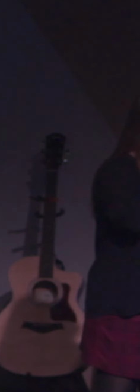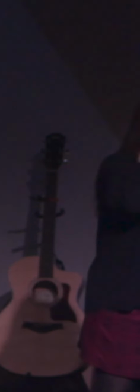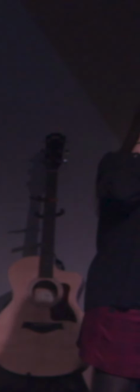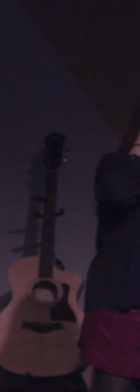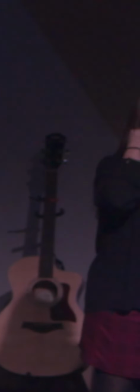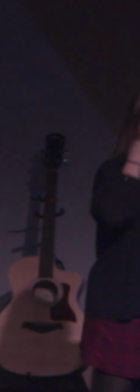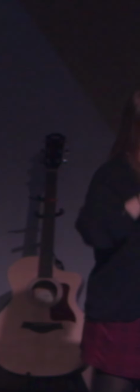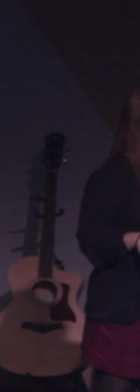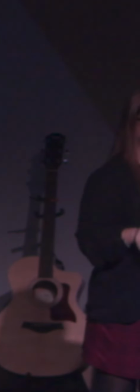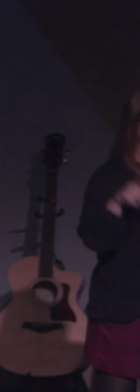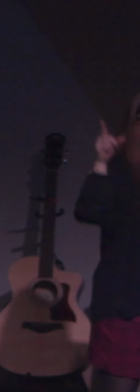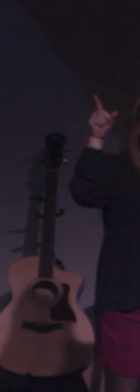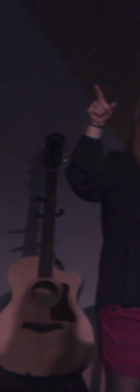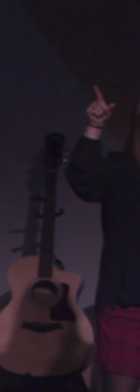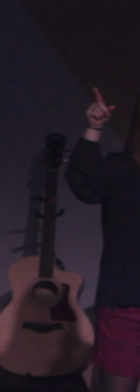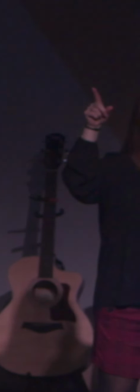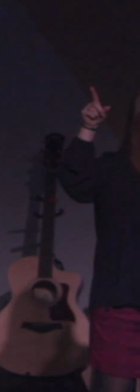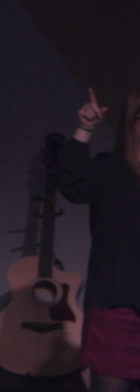my home.